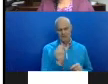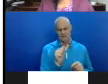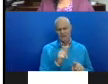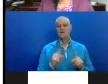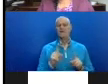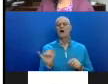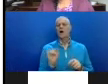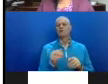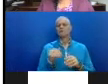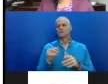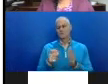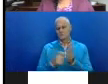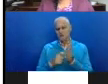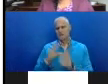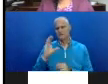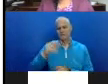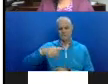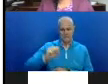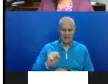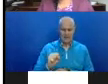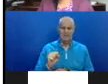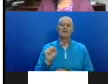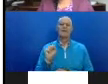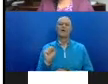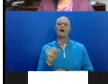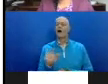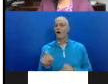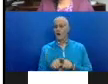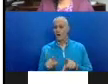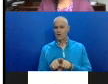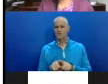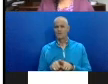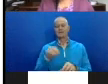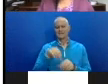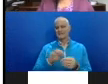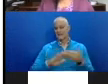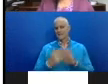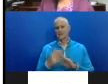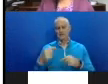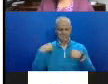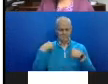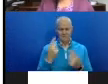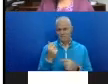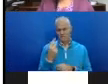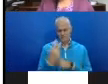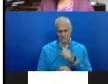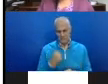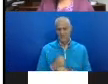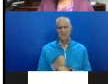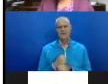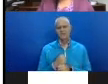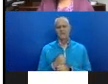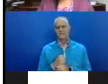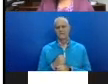also come in mandated through child protection. Well, and we also been in the community for a number of years now. And